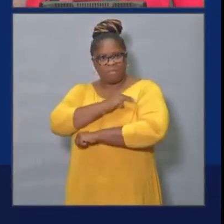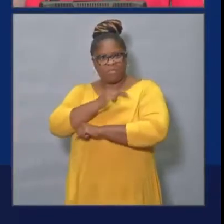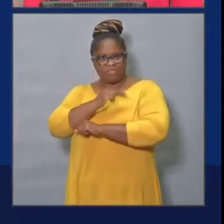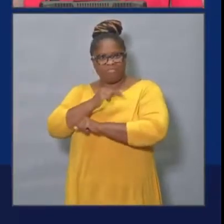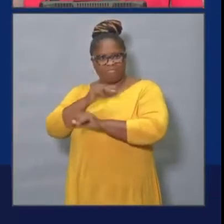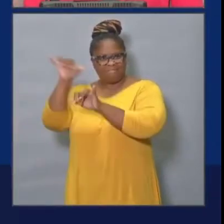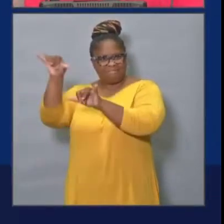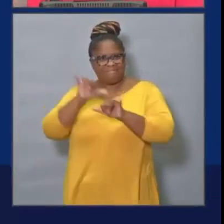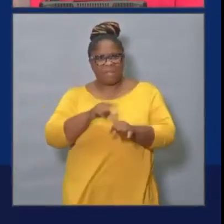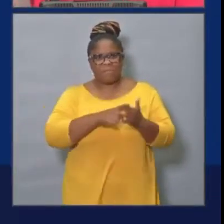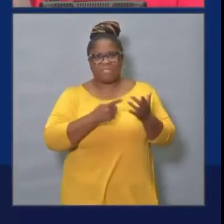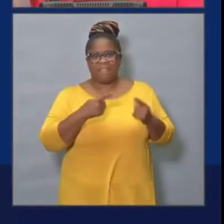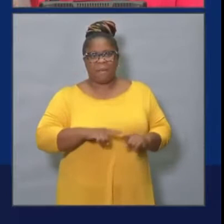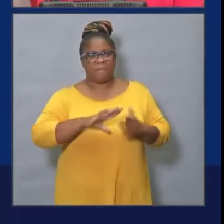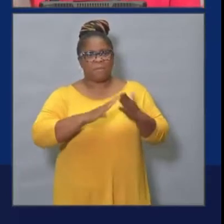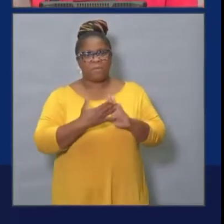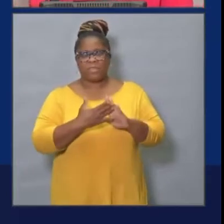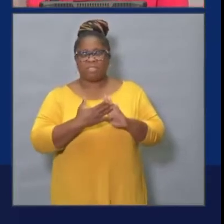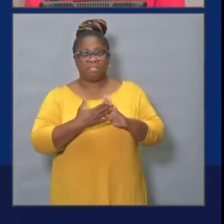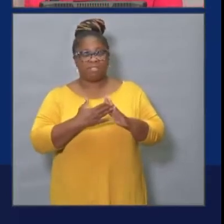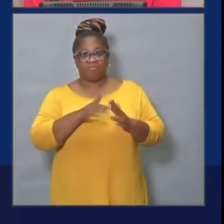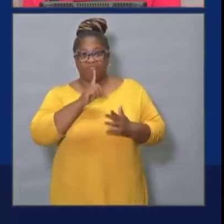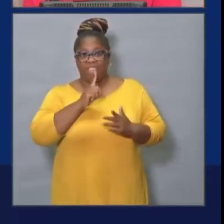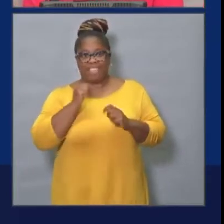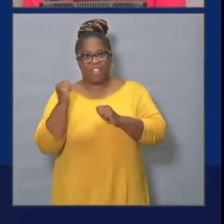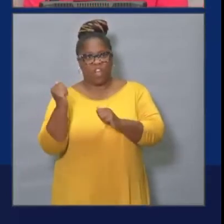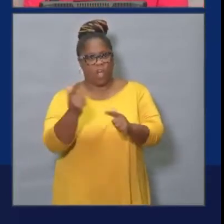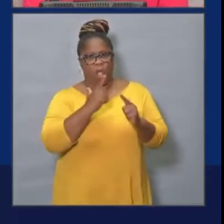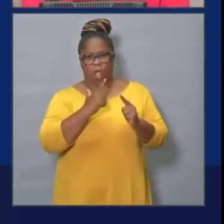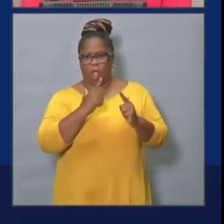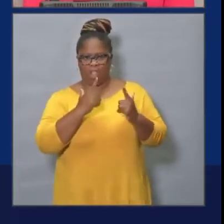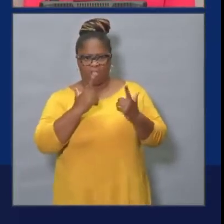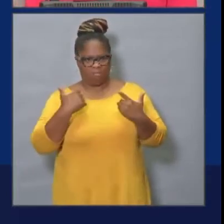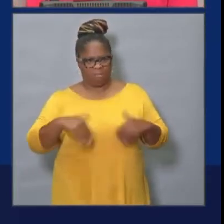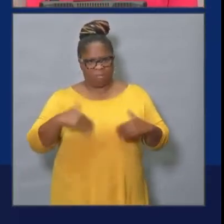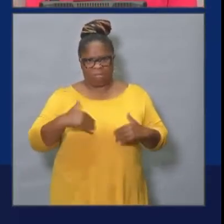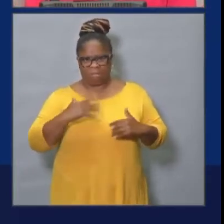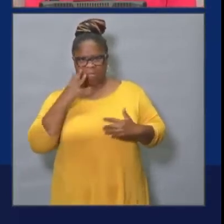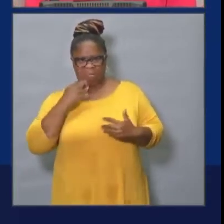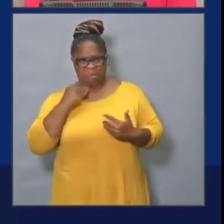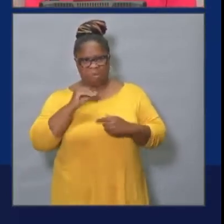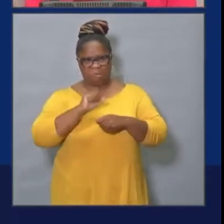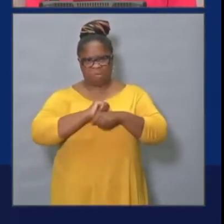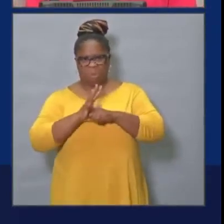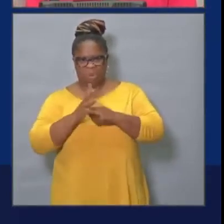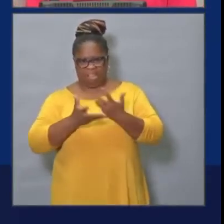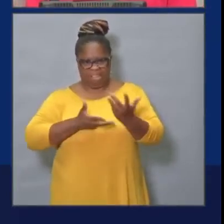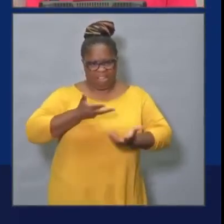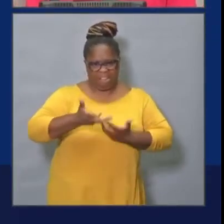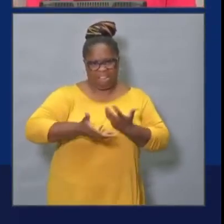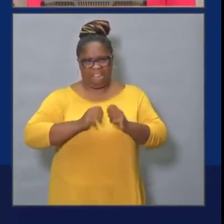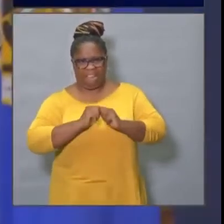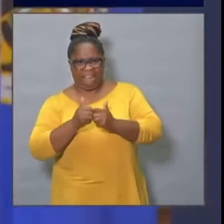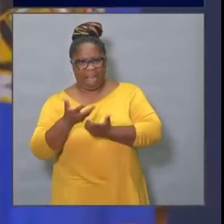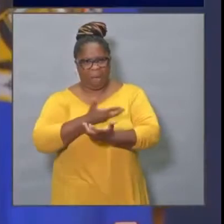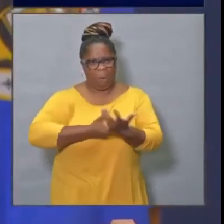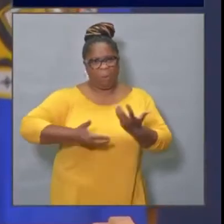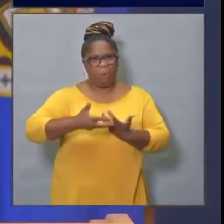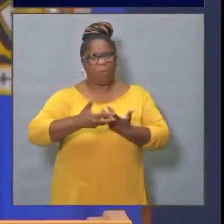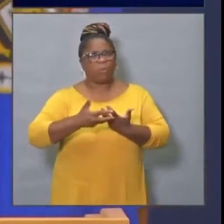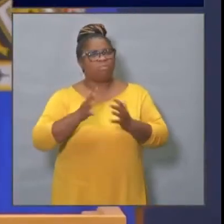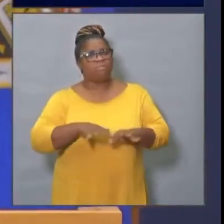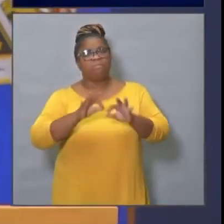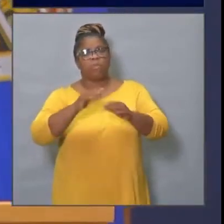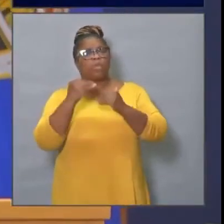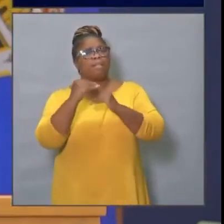all on this roller coaster of COVID-19, and the only thing that we can control right now is how we limit our interactions with others, how